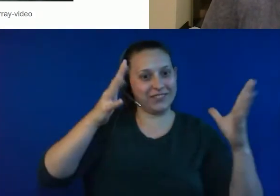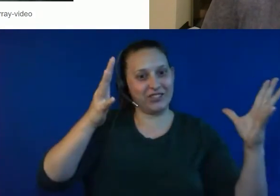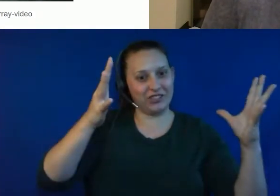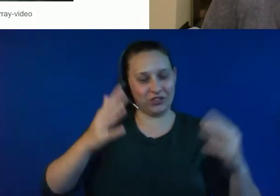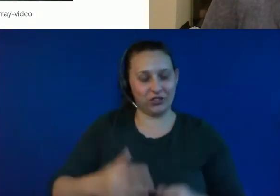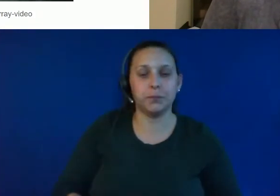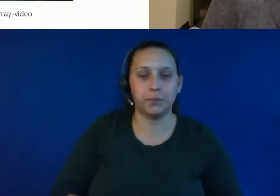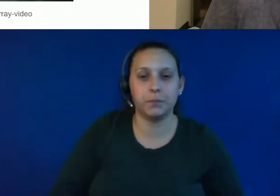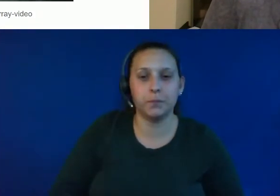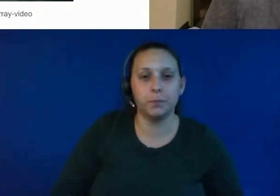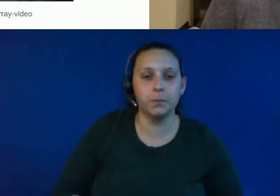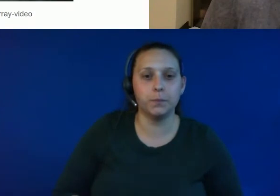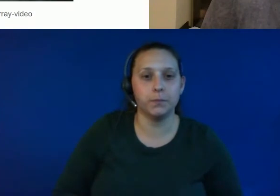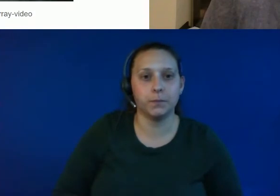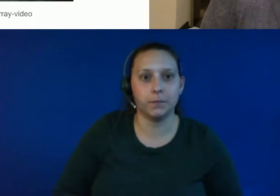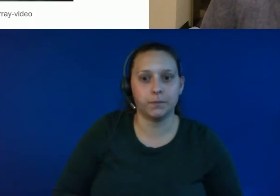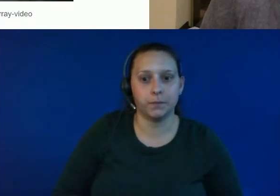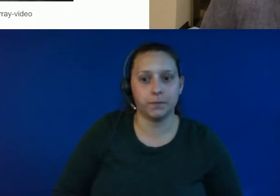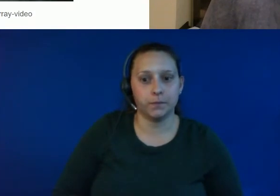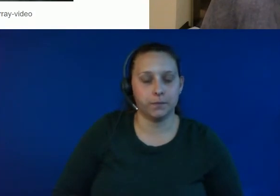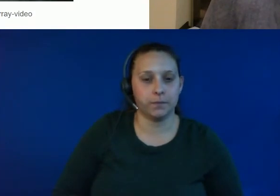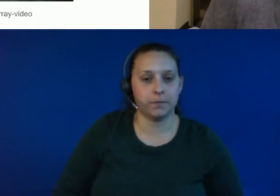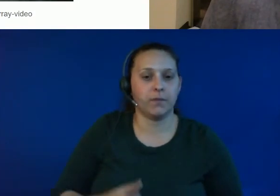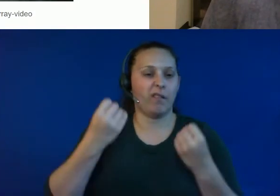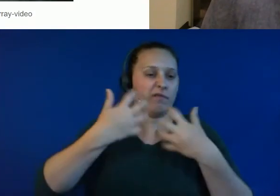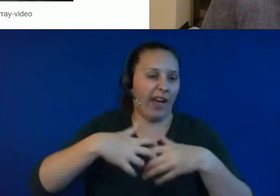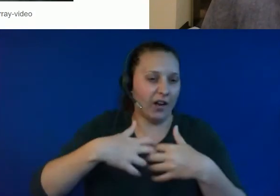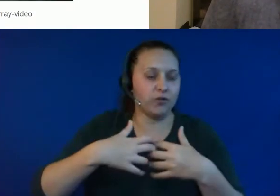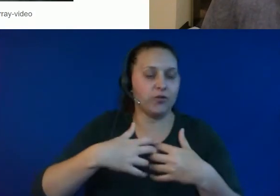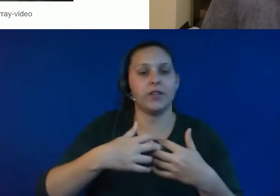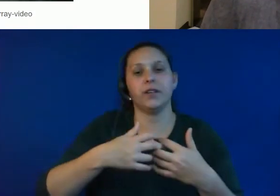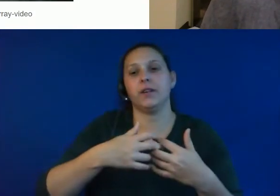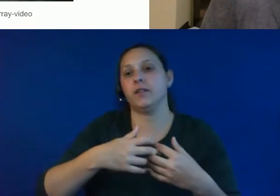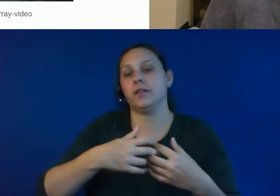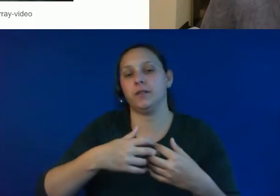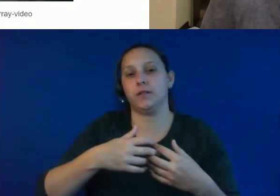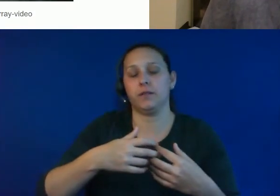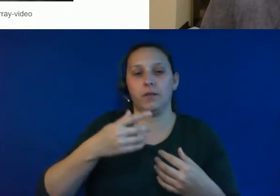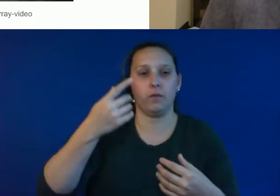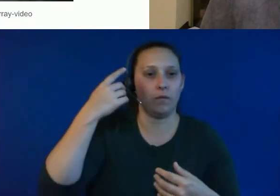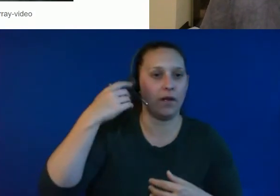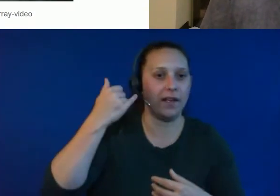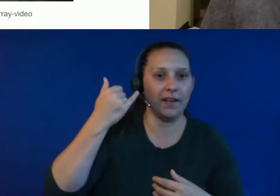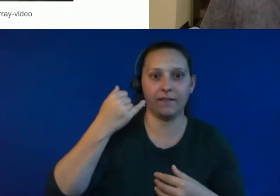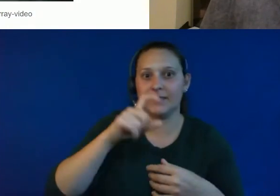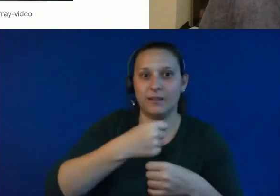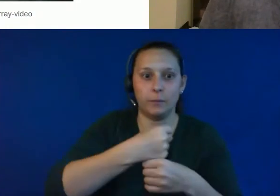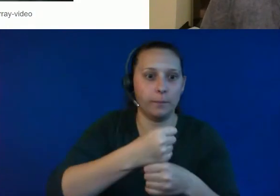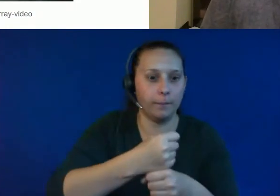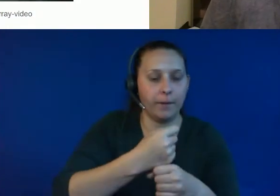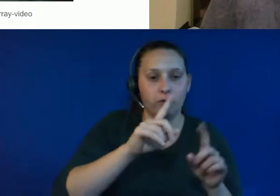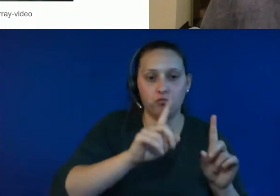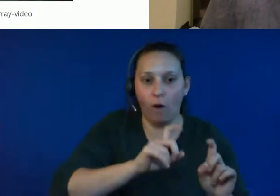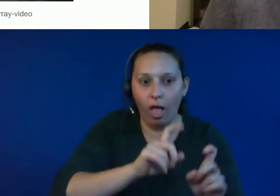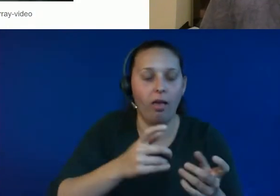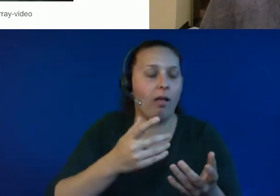see the use of this in a lot of factories for prototyping, or if you just want to print a large volume of